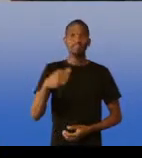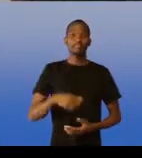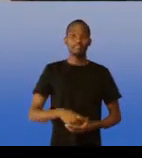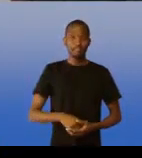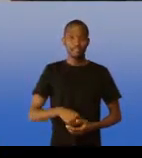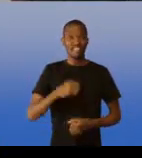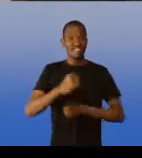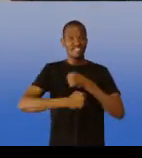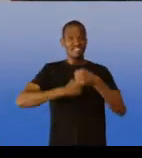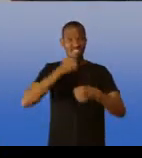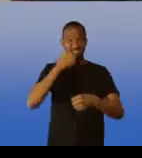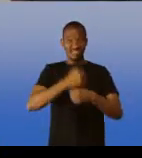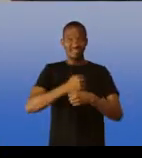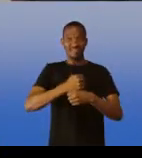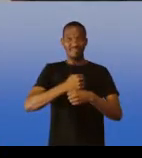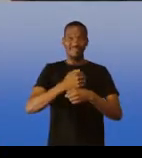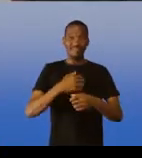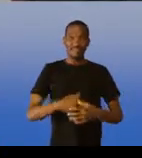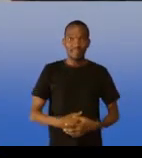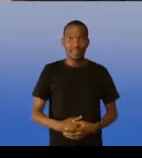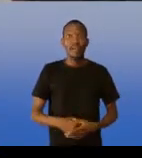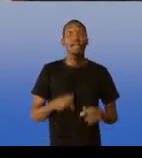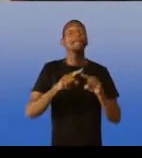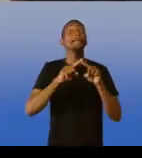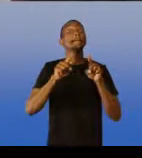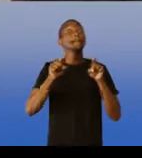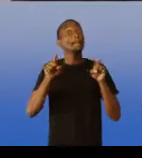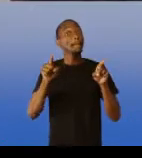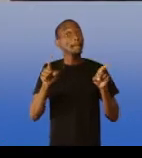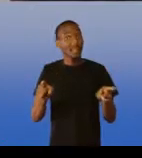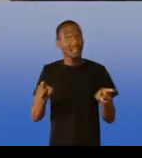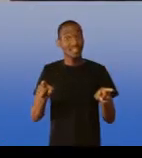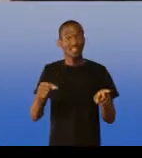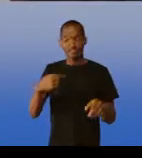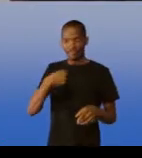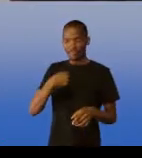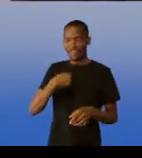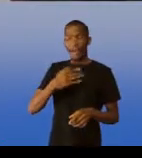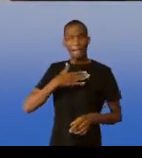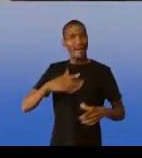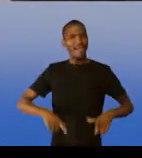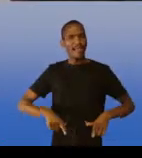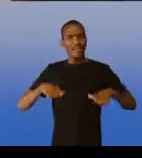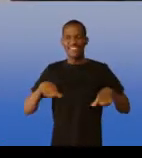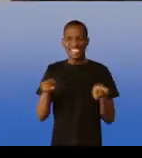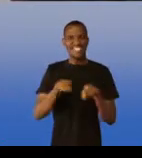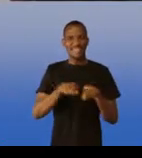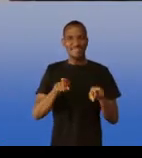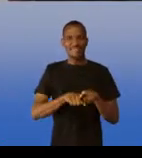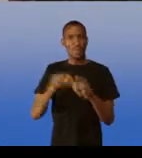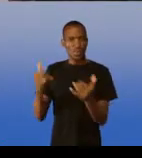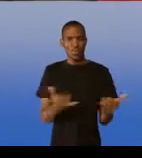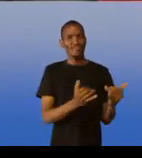71 years old. Me ke tshela botshelo jo ka reng ke